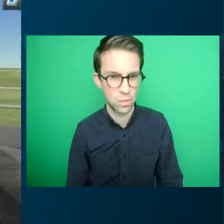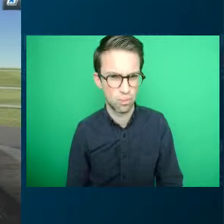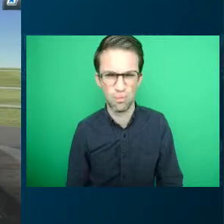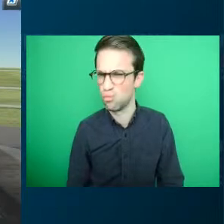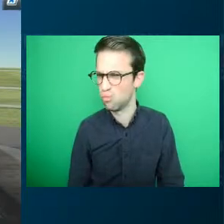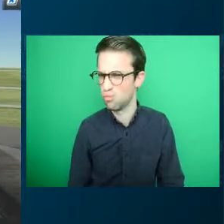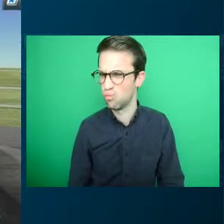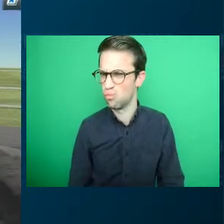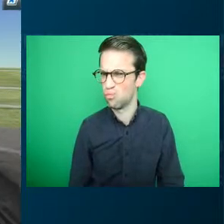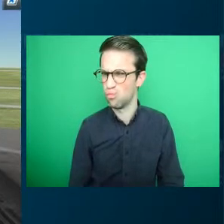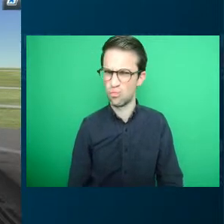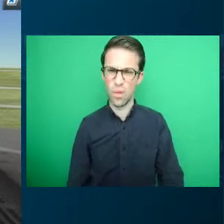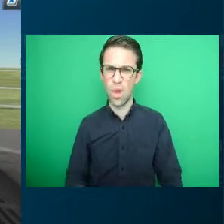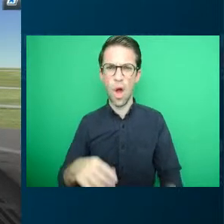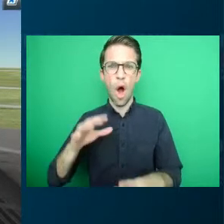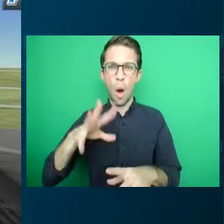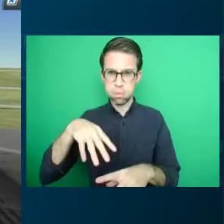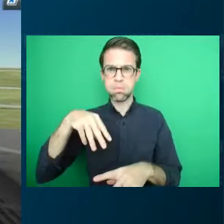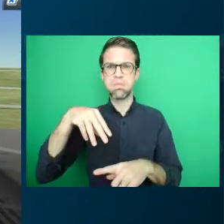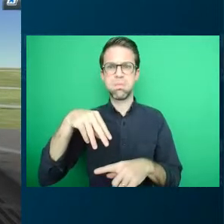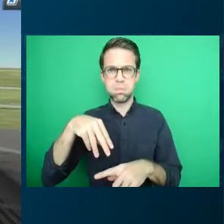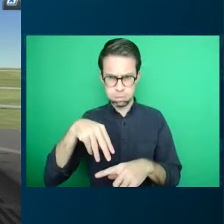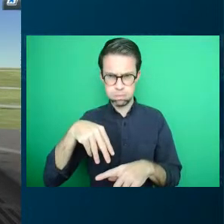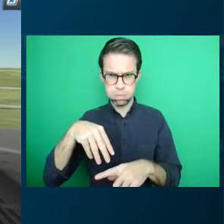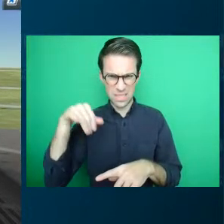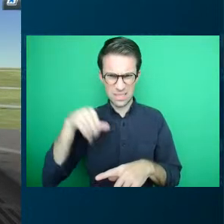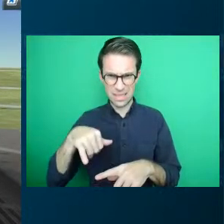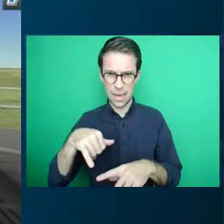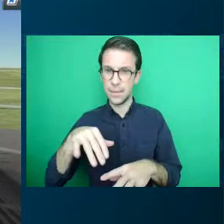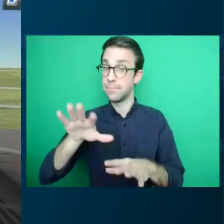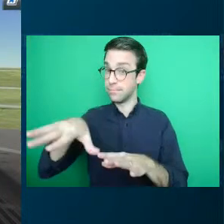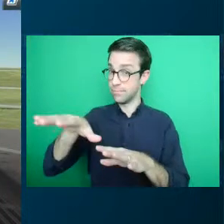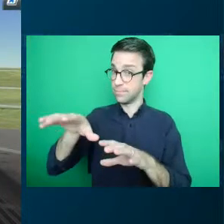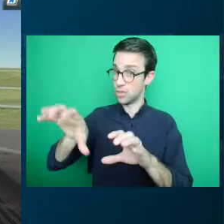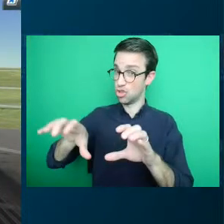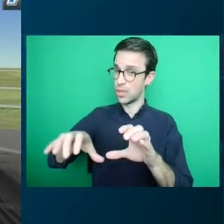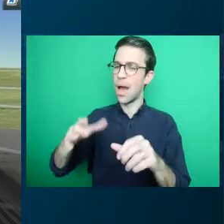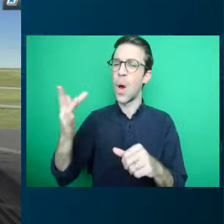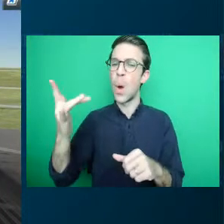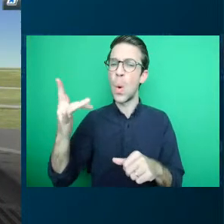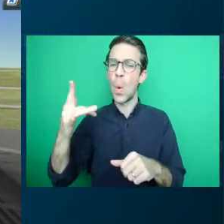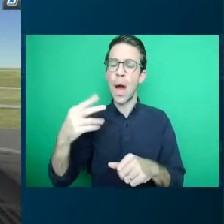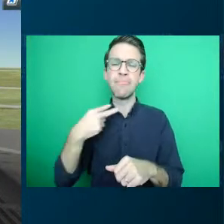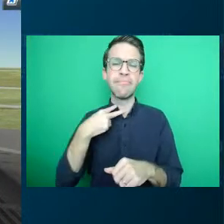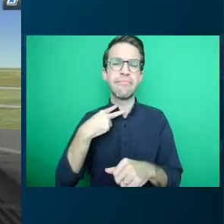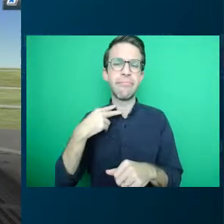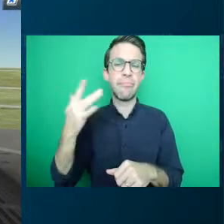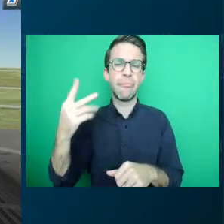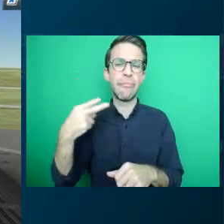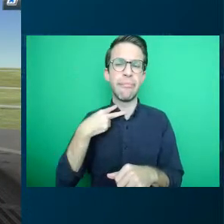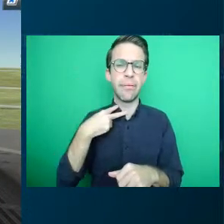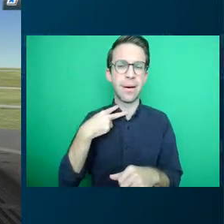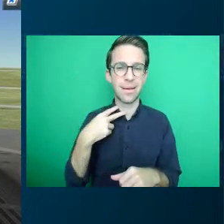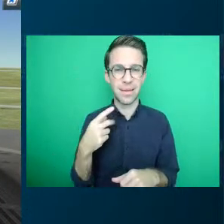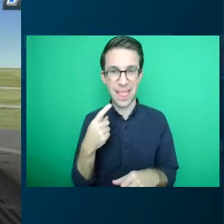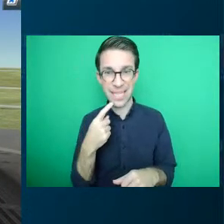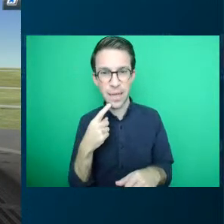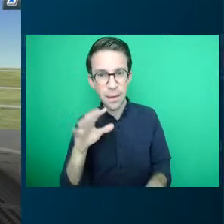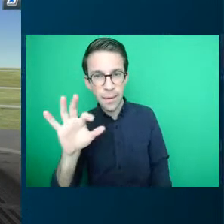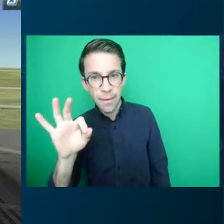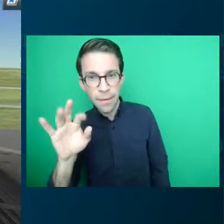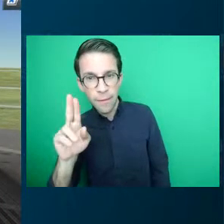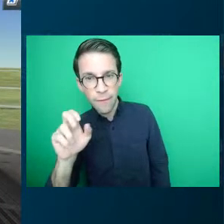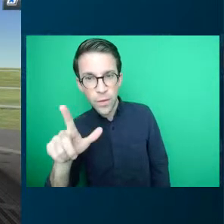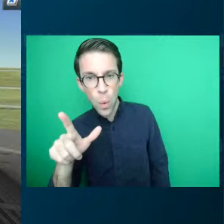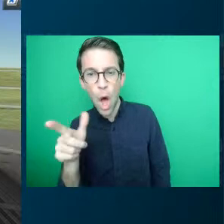Well, it made a big noise, but it didn't go anywhere. Chat, why is it not going anywhere right now? I see it already. People are already like, dude, fuel tanks. We told you